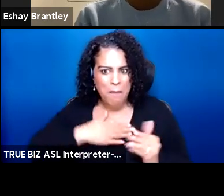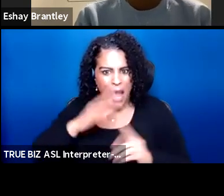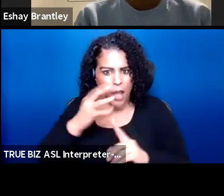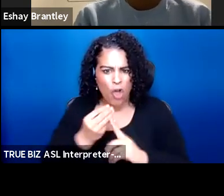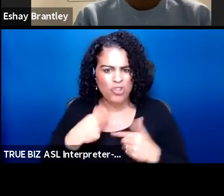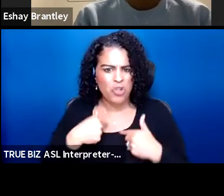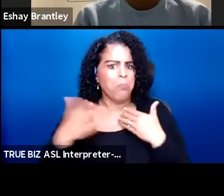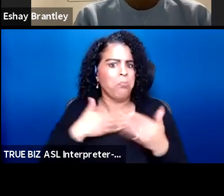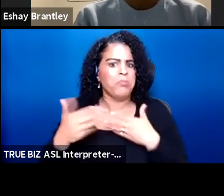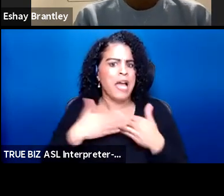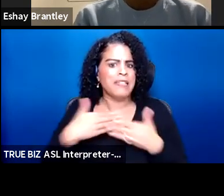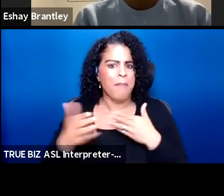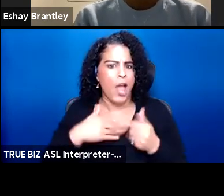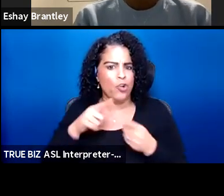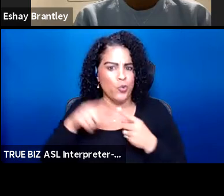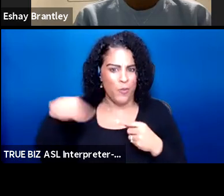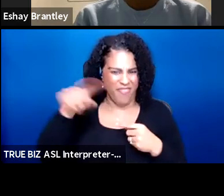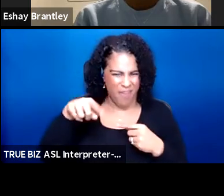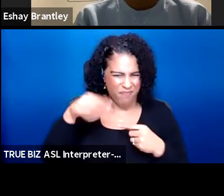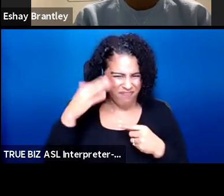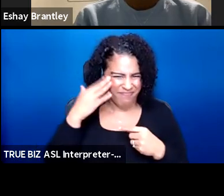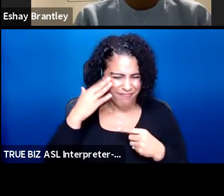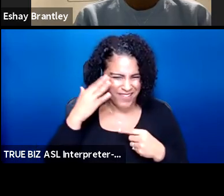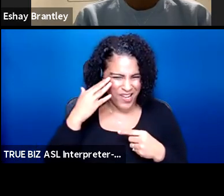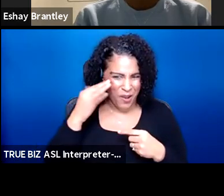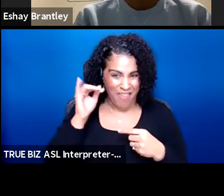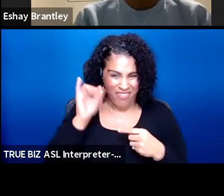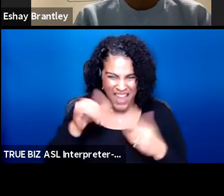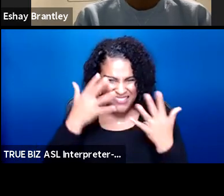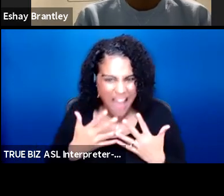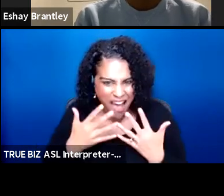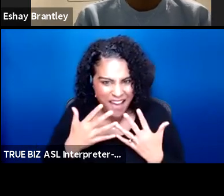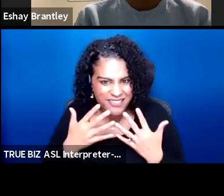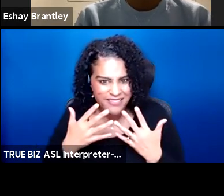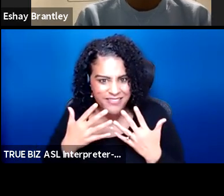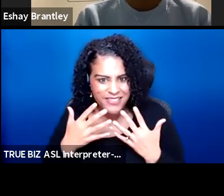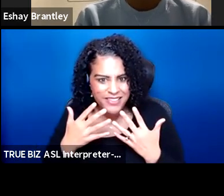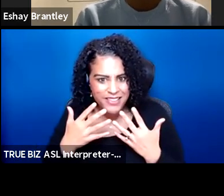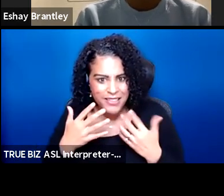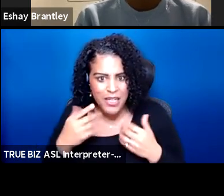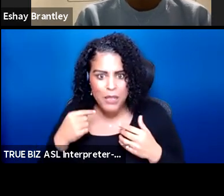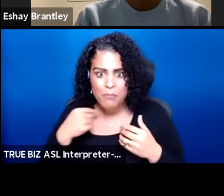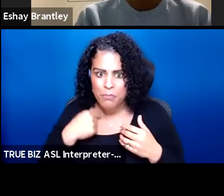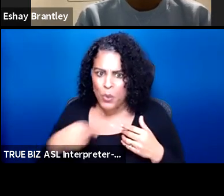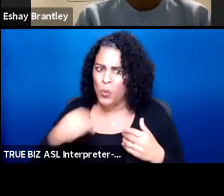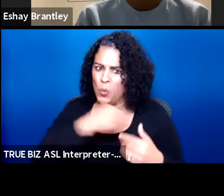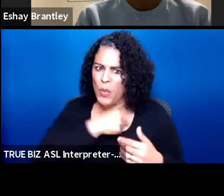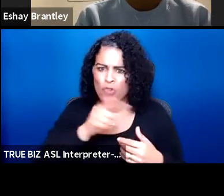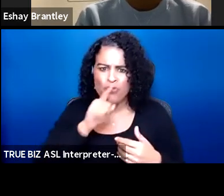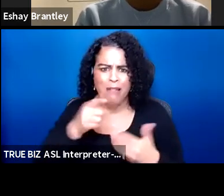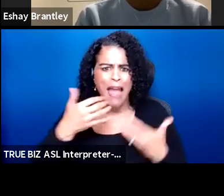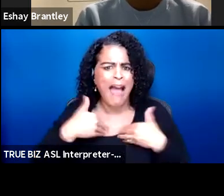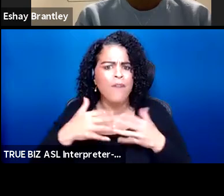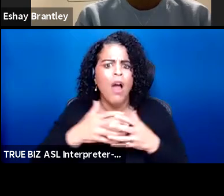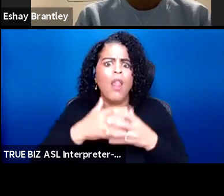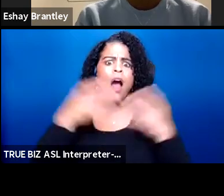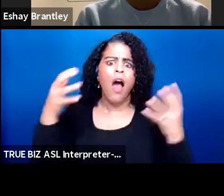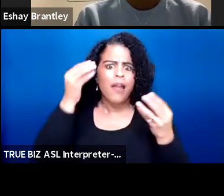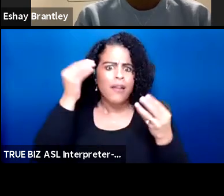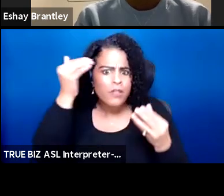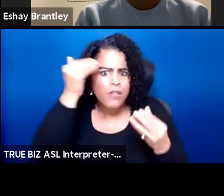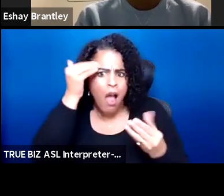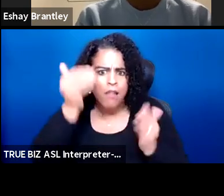matter. And I think that's so sad, because we're so rich with all of this knowledge and skills,